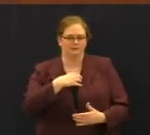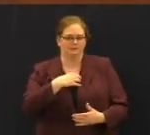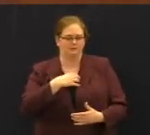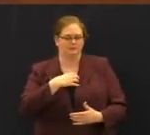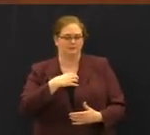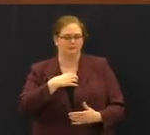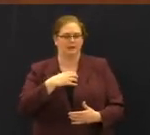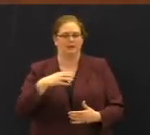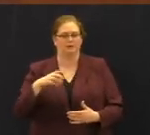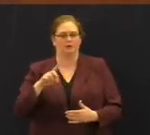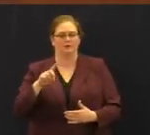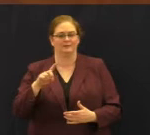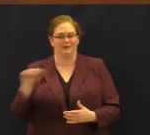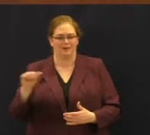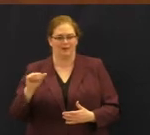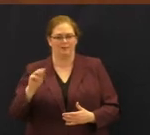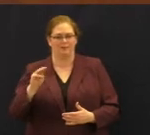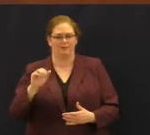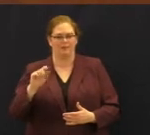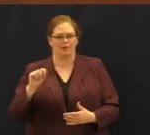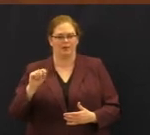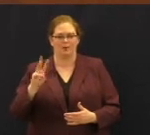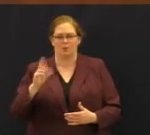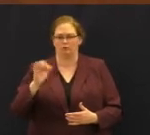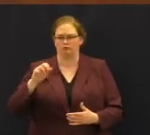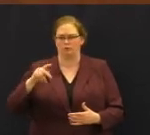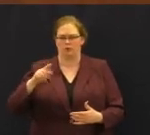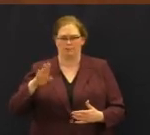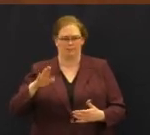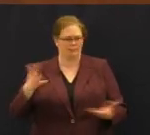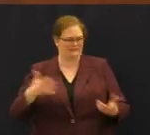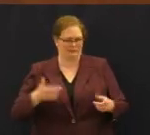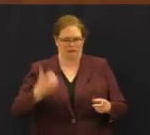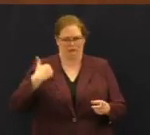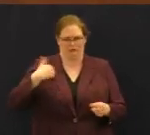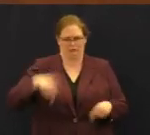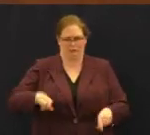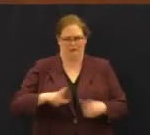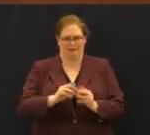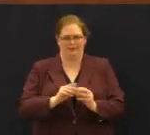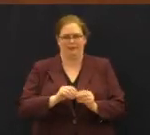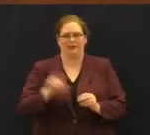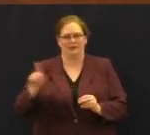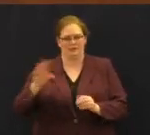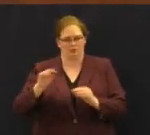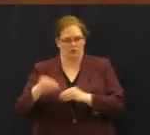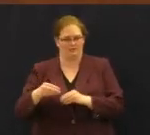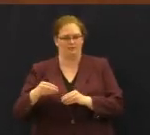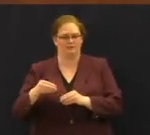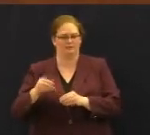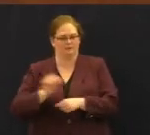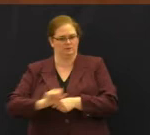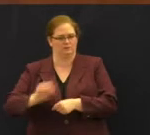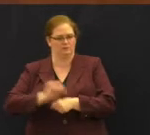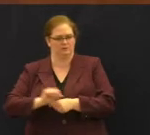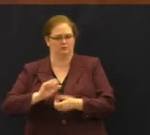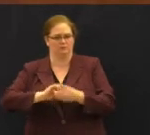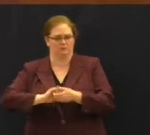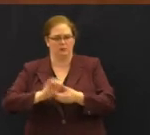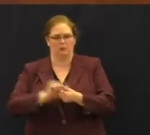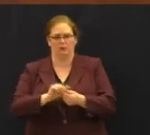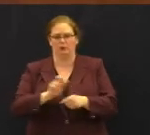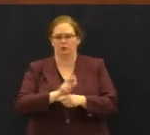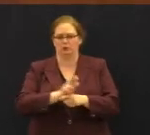district attorney, Matt Weintraub, was here earlier for the meeting, and his office has worked extremely well with consumer